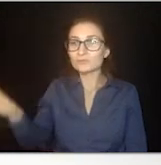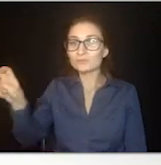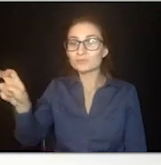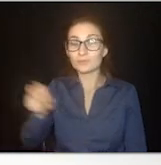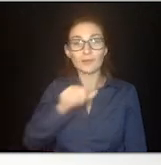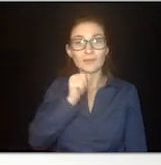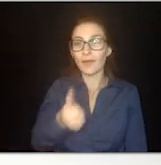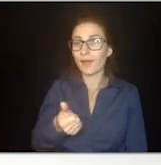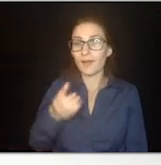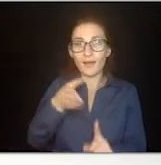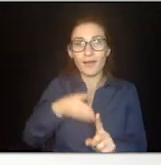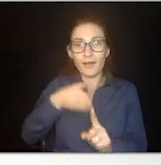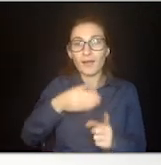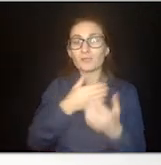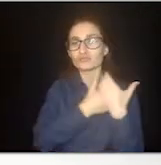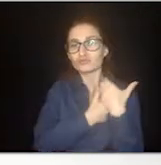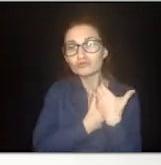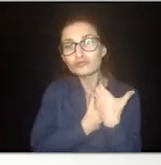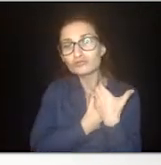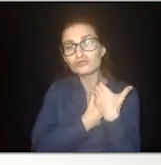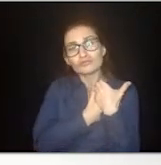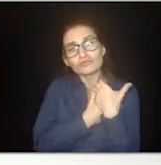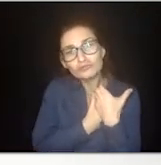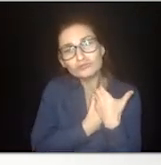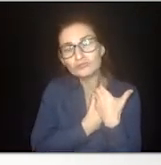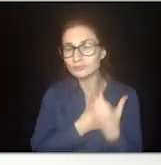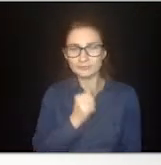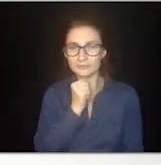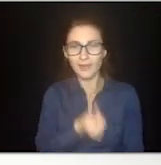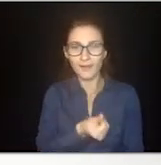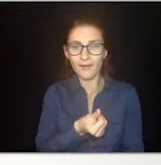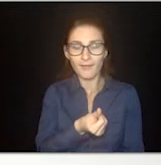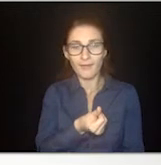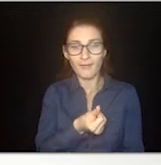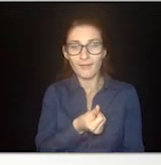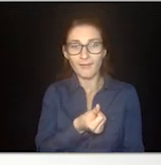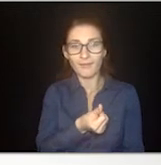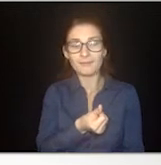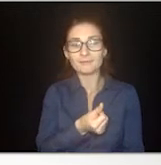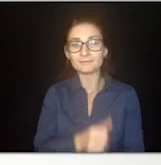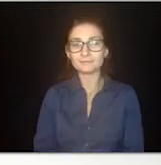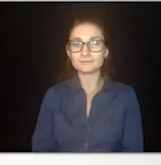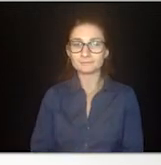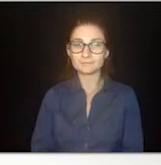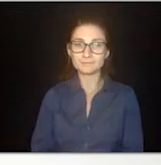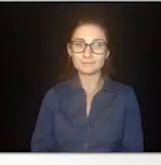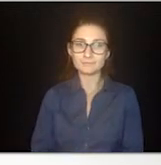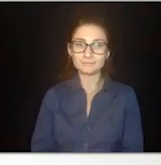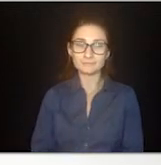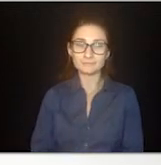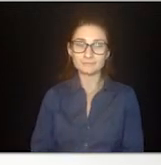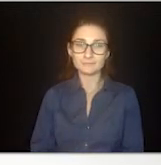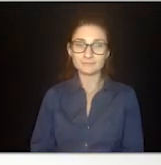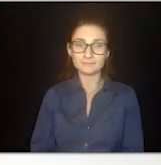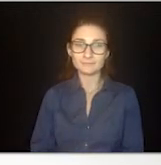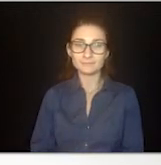away from sitting in your lap to rocking by themselves. And again, that independence and all of